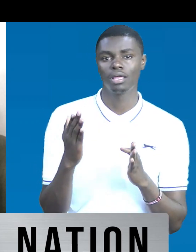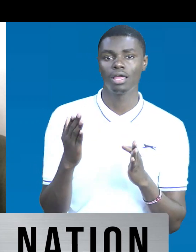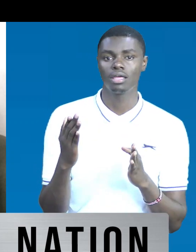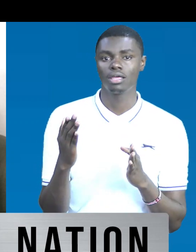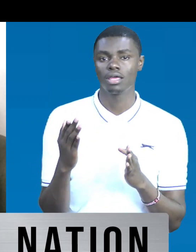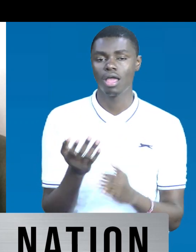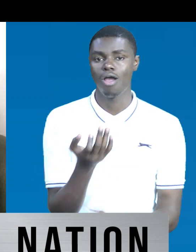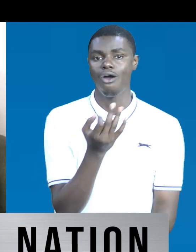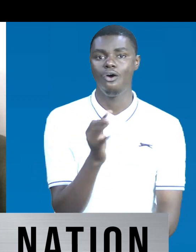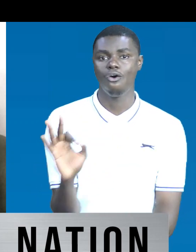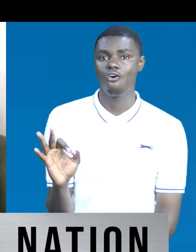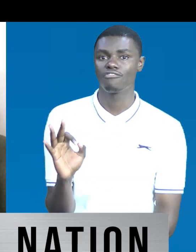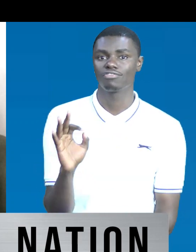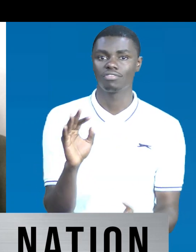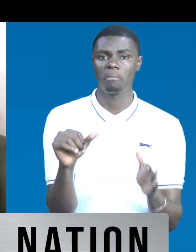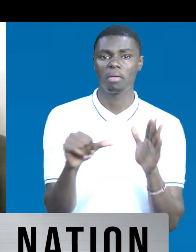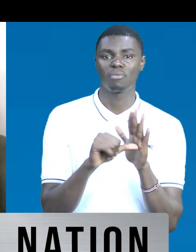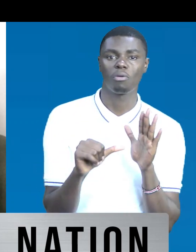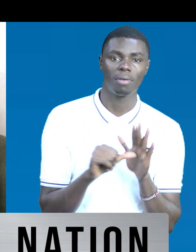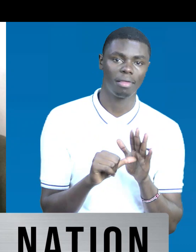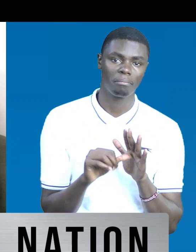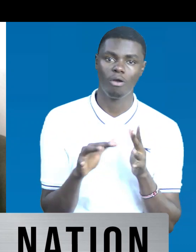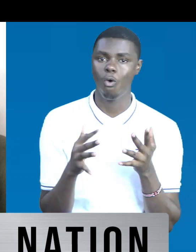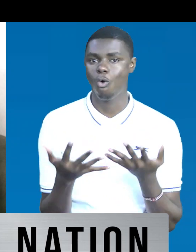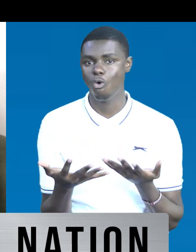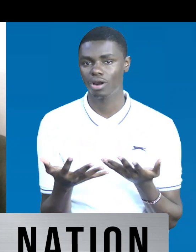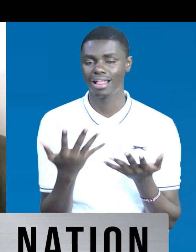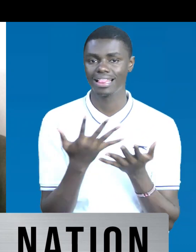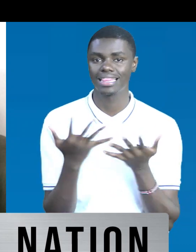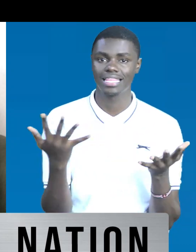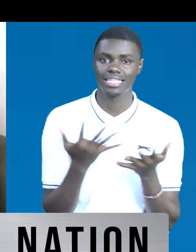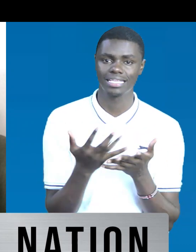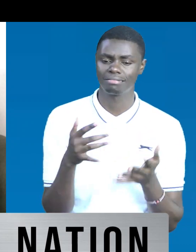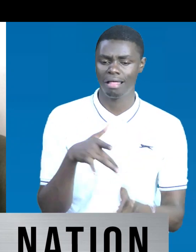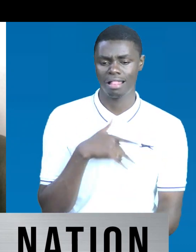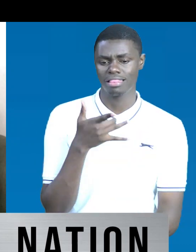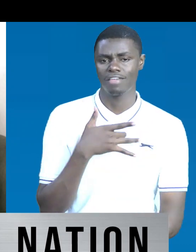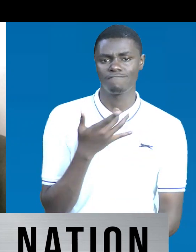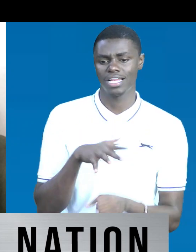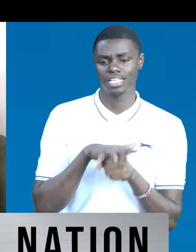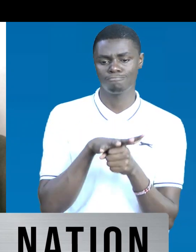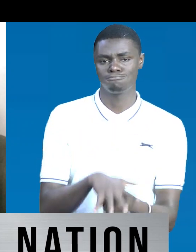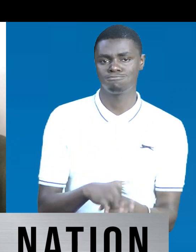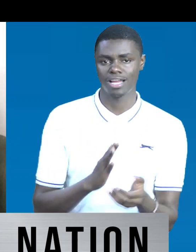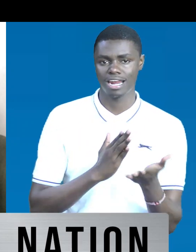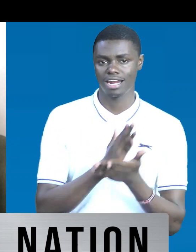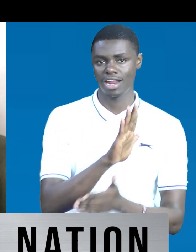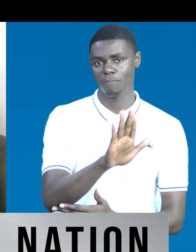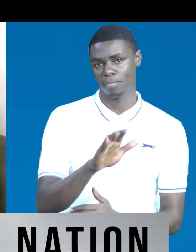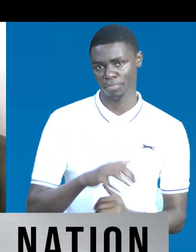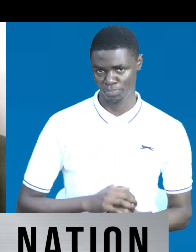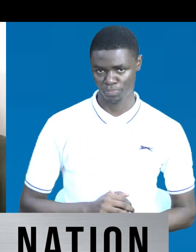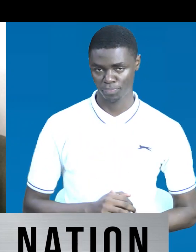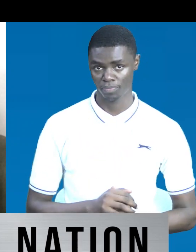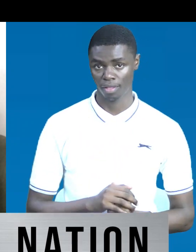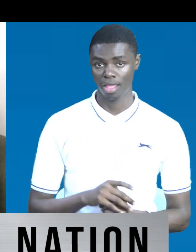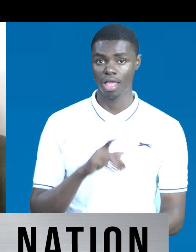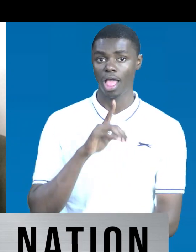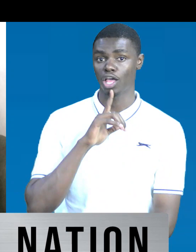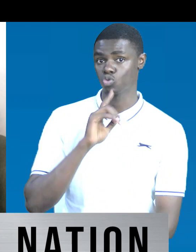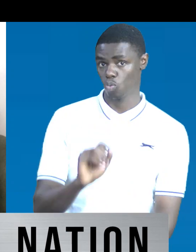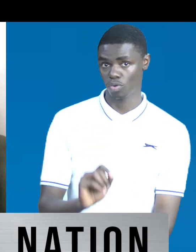of atrocity or the things that they feel are infringing on their rights. Okay. Yes.